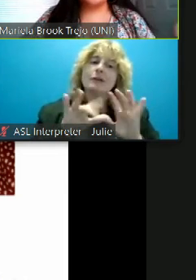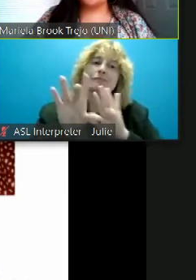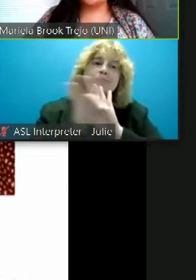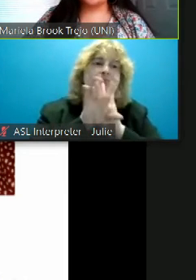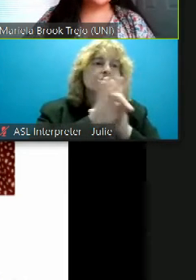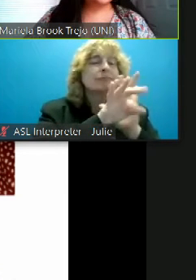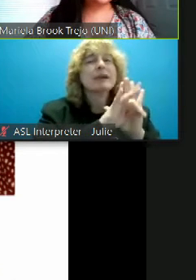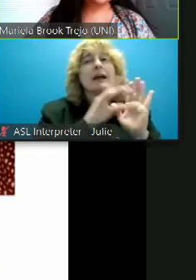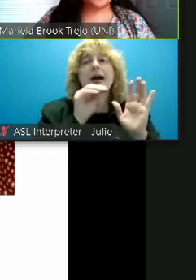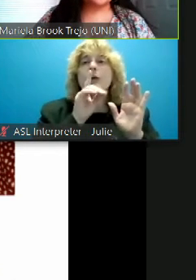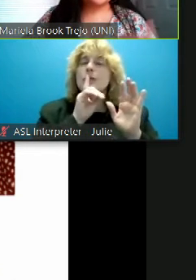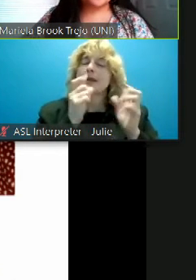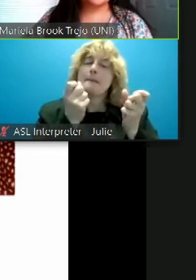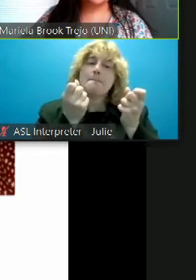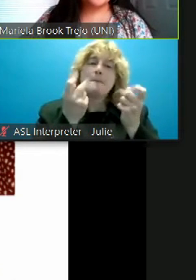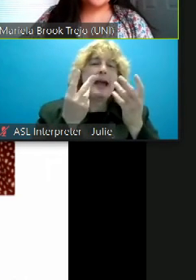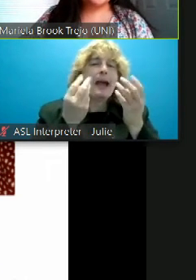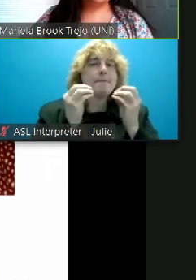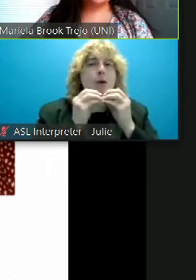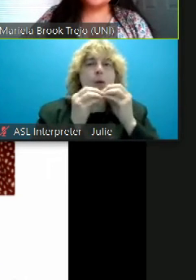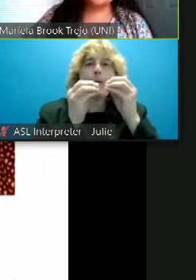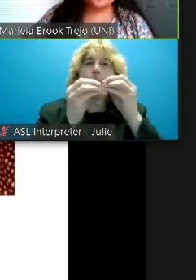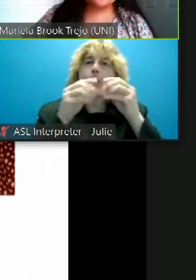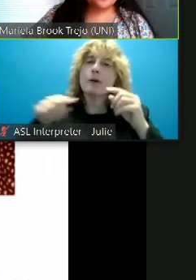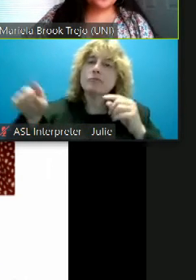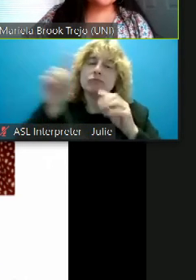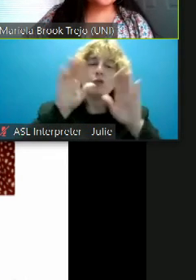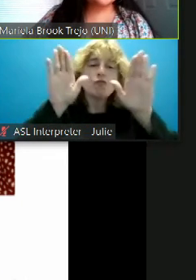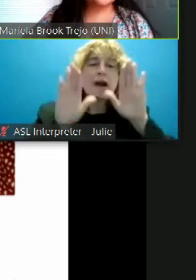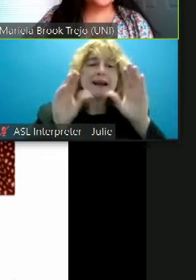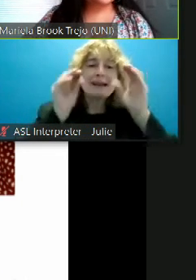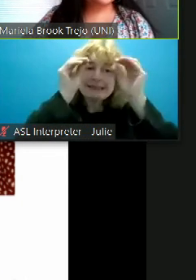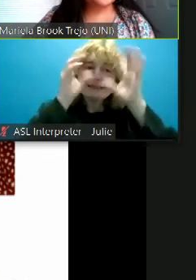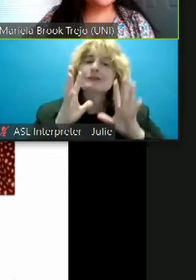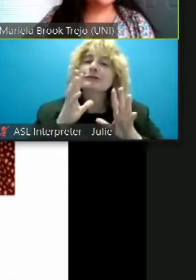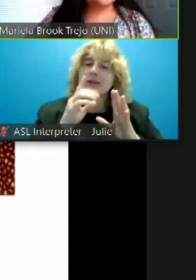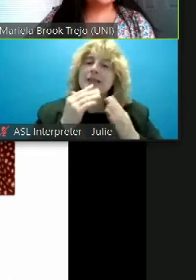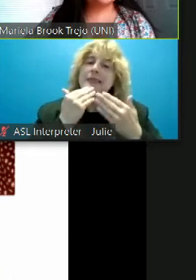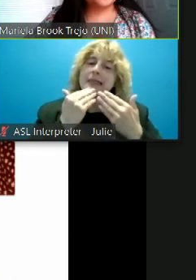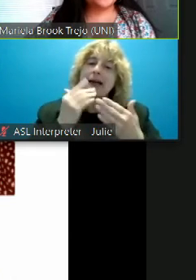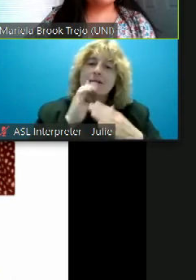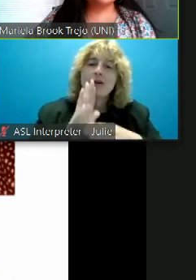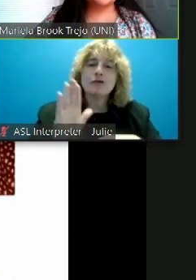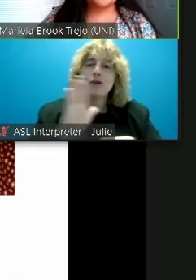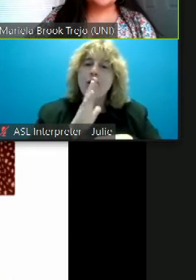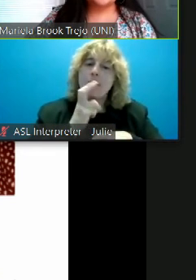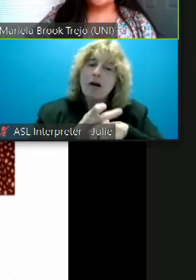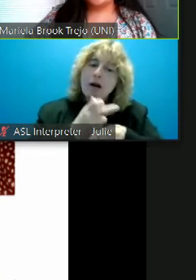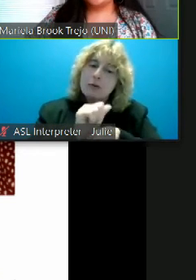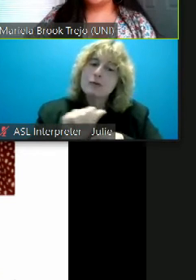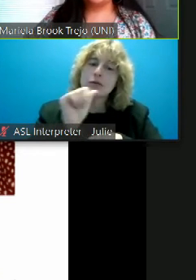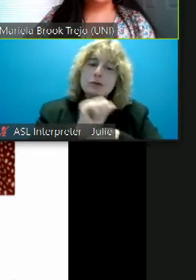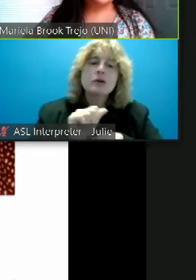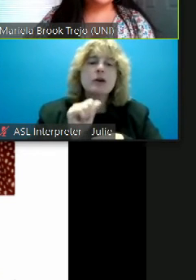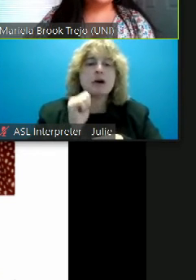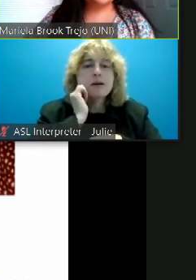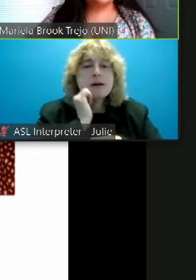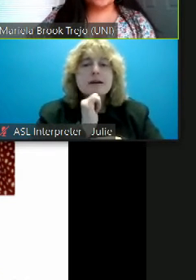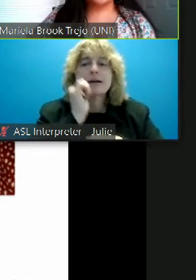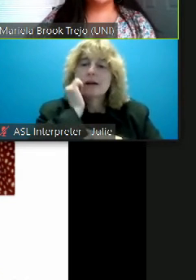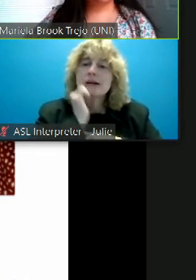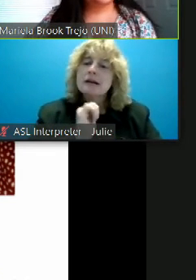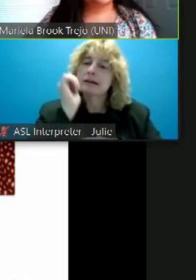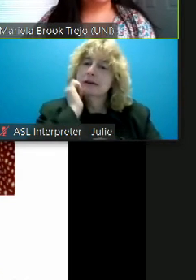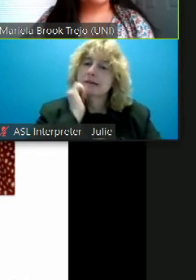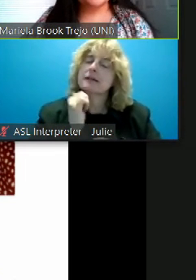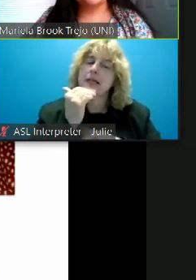there's many more great teachers out there. Thank you for all the hard work that you guys continue to do day after day. And, you know, thank you for